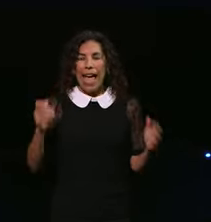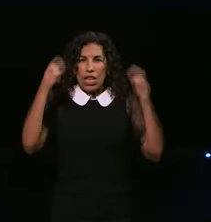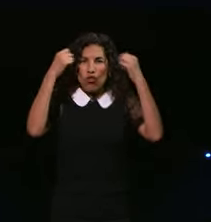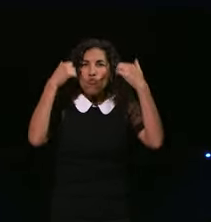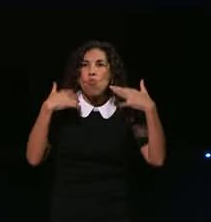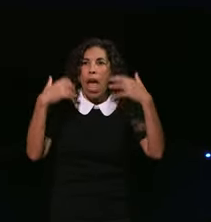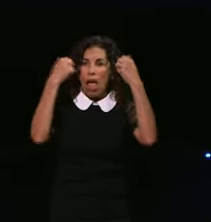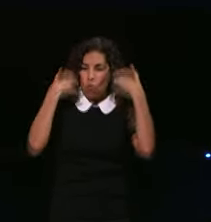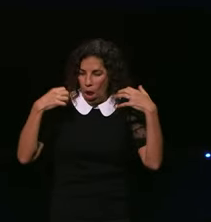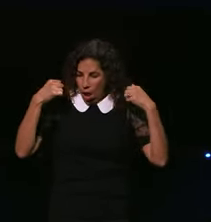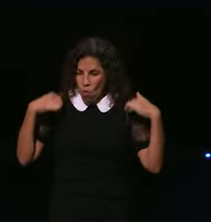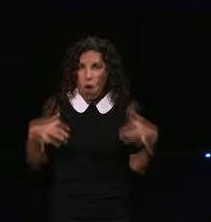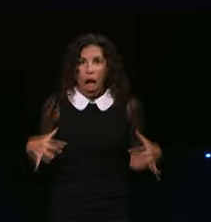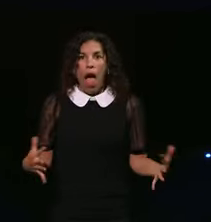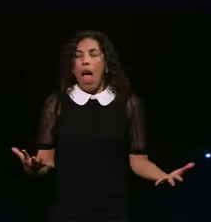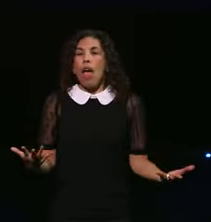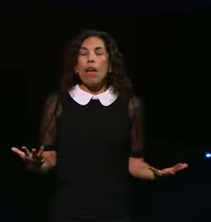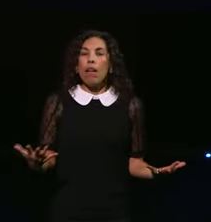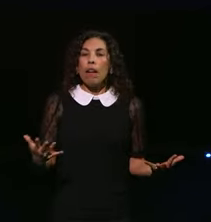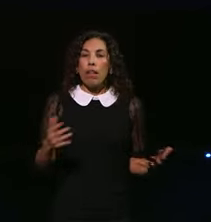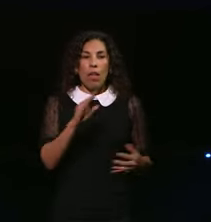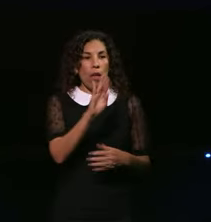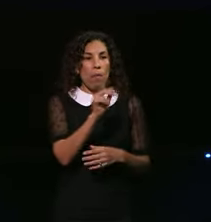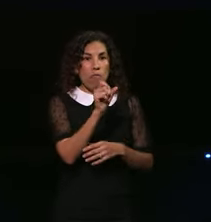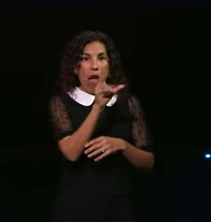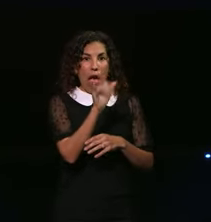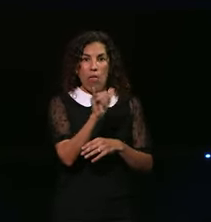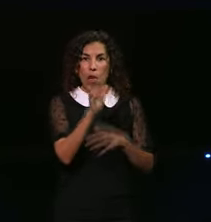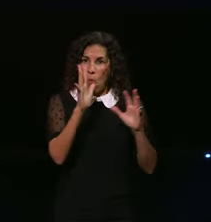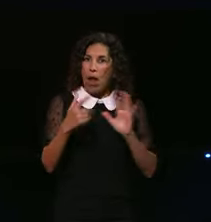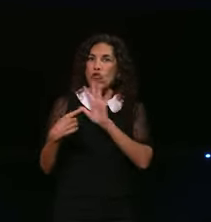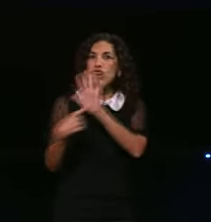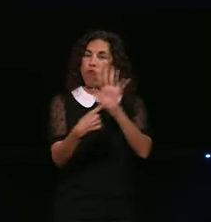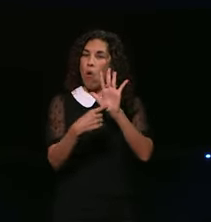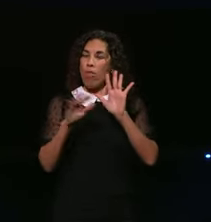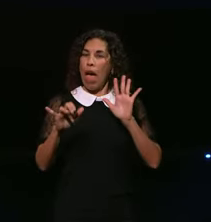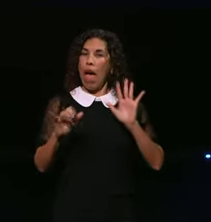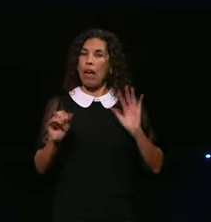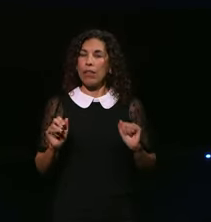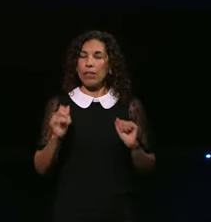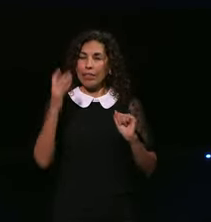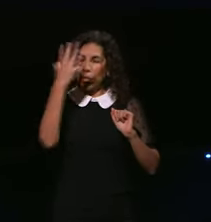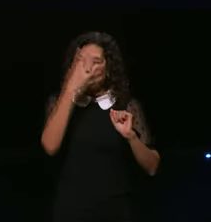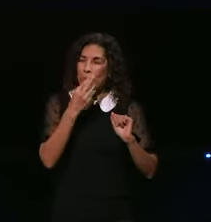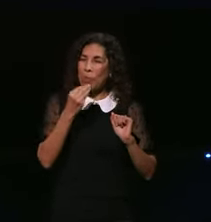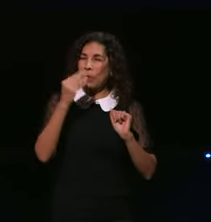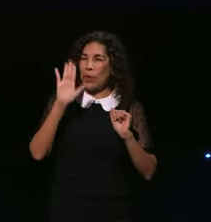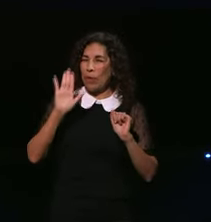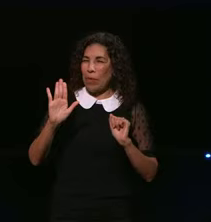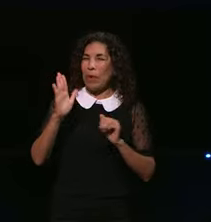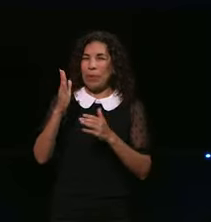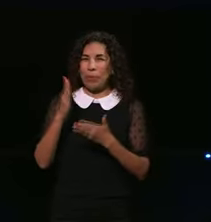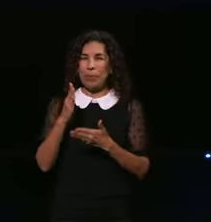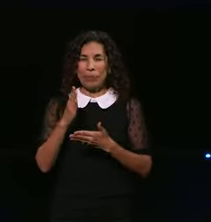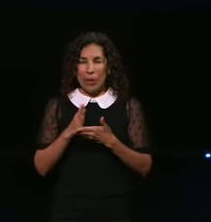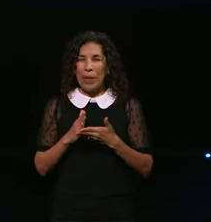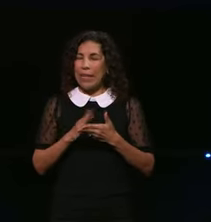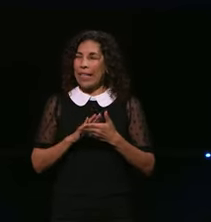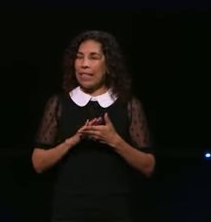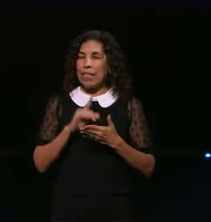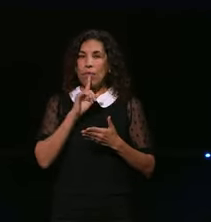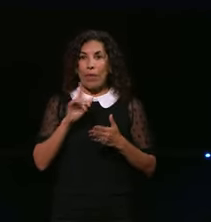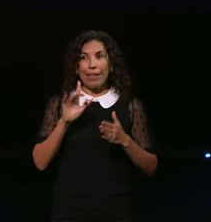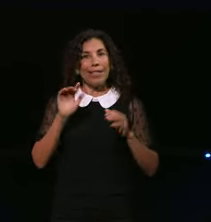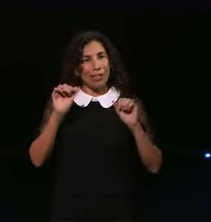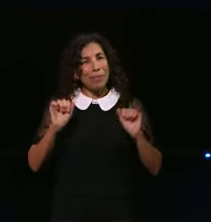sweat quite a bit. So Bradley wanted to convey that in that beautiful scene. So it was a little